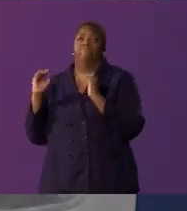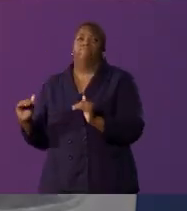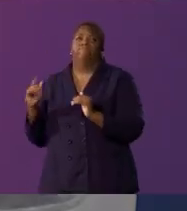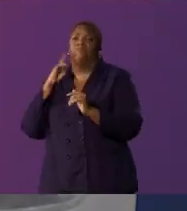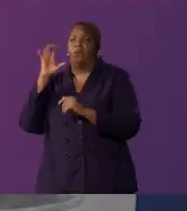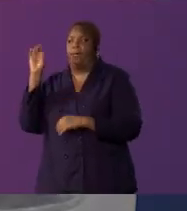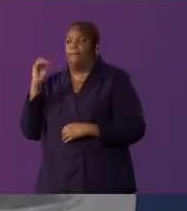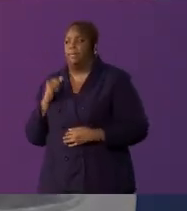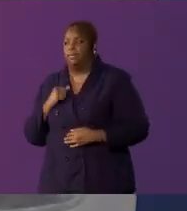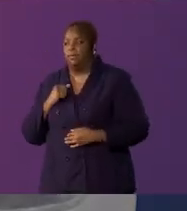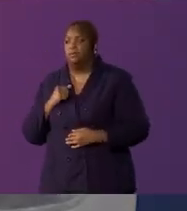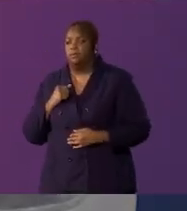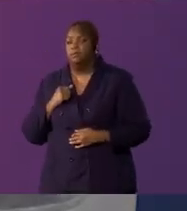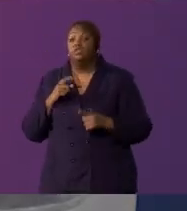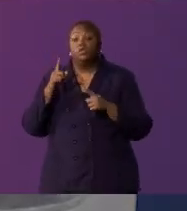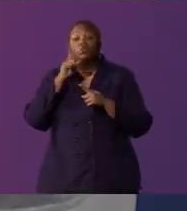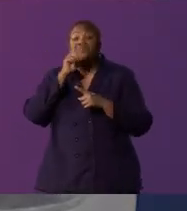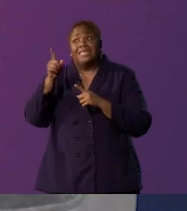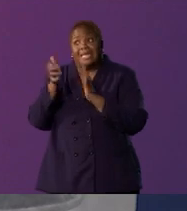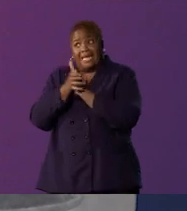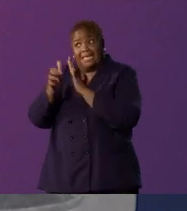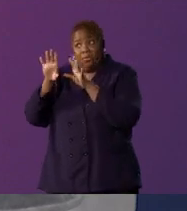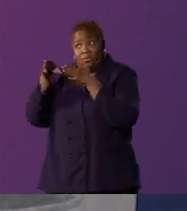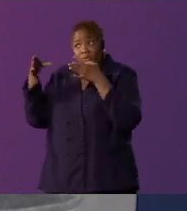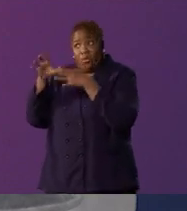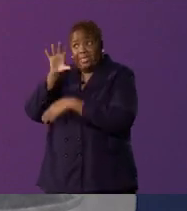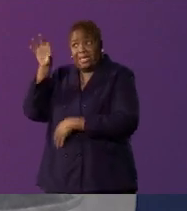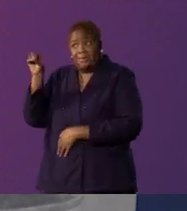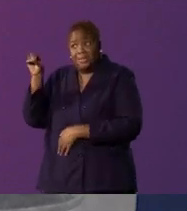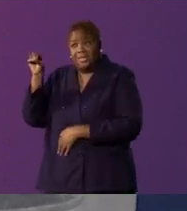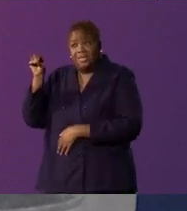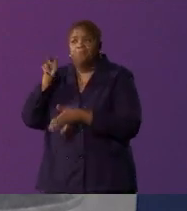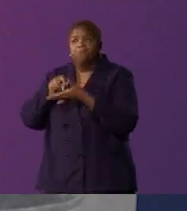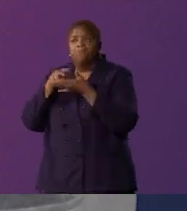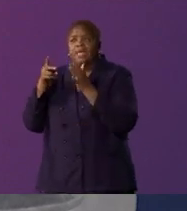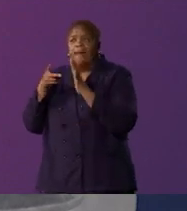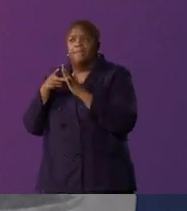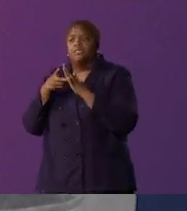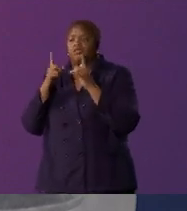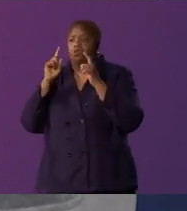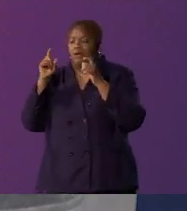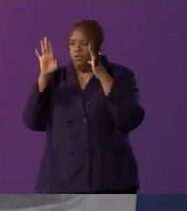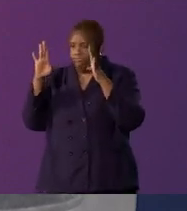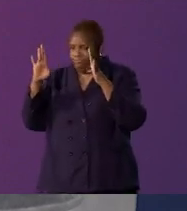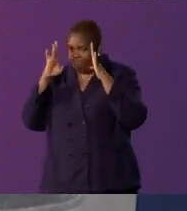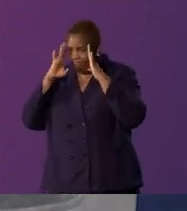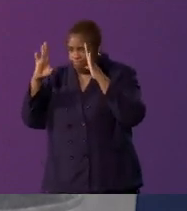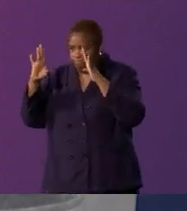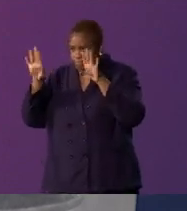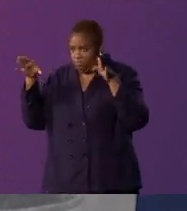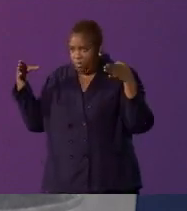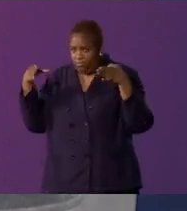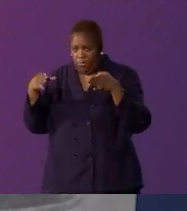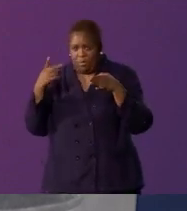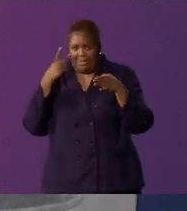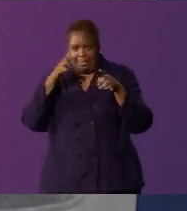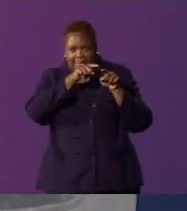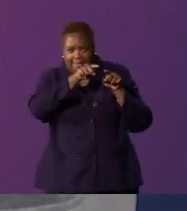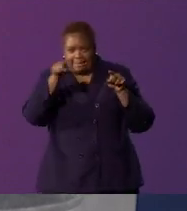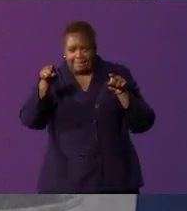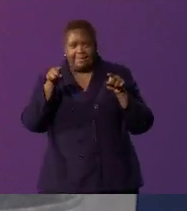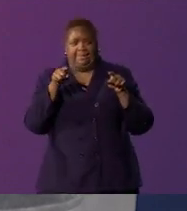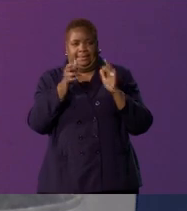a talent-driven company, you've almost got to put your blinders on and look at a talent, look at a